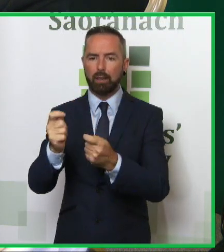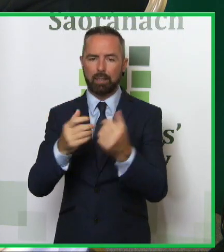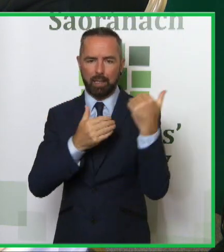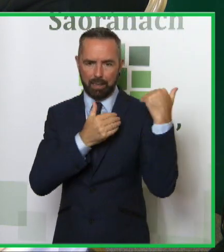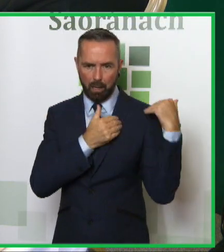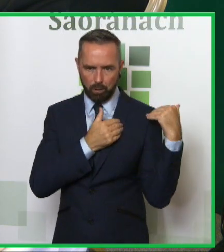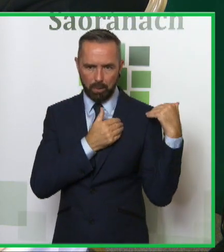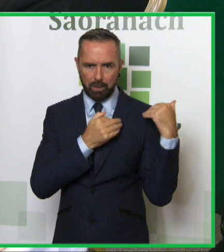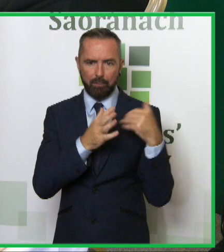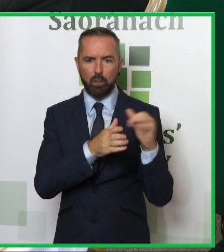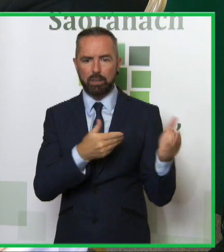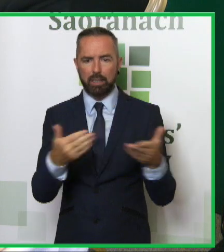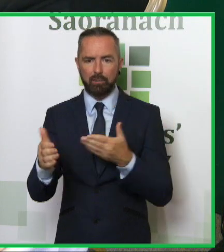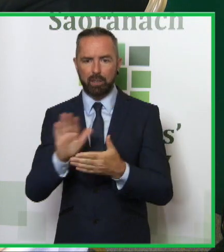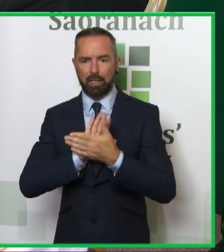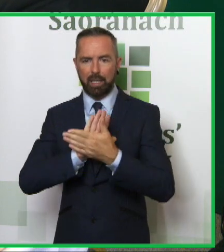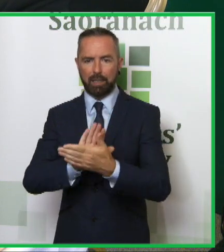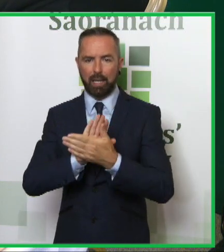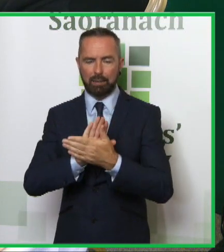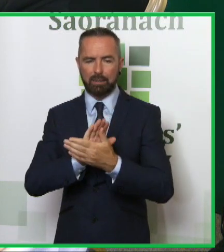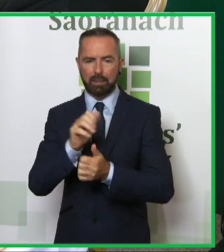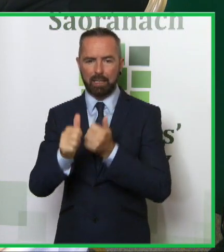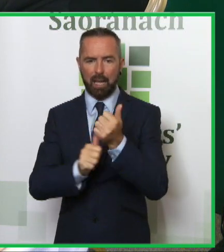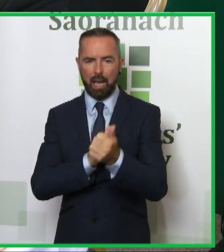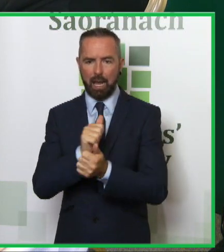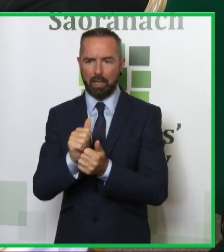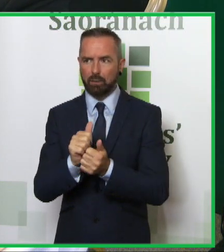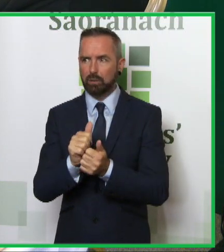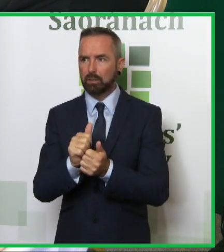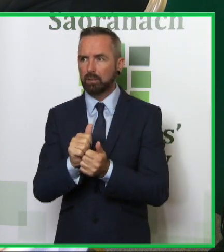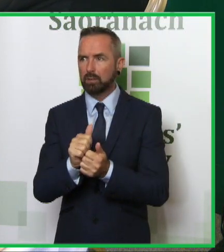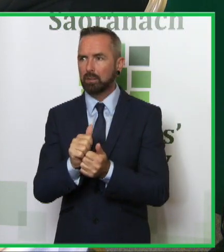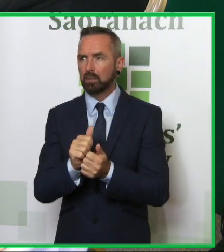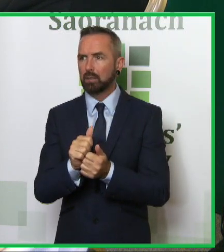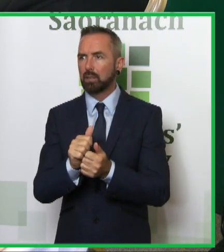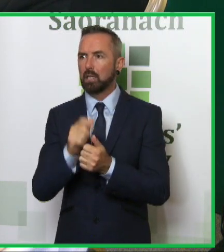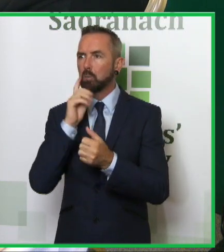accountability for delivery against the actions recommended by the Assembly. Okay?